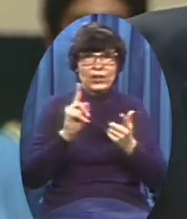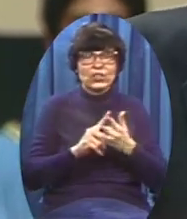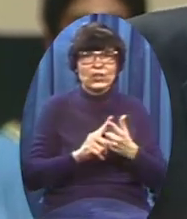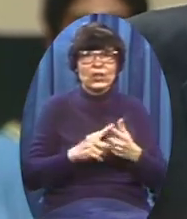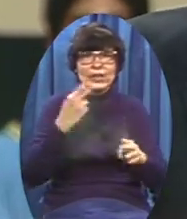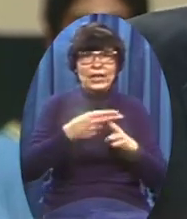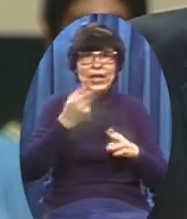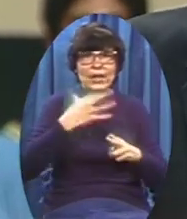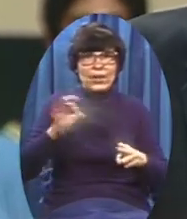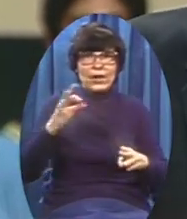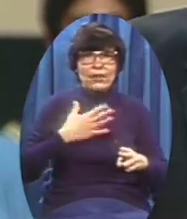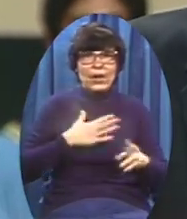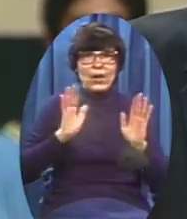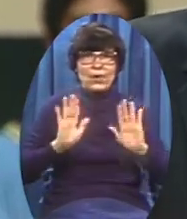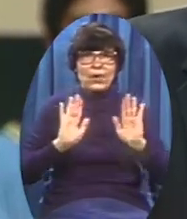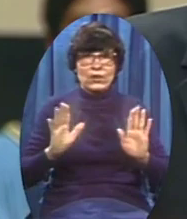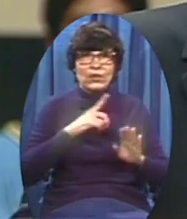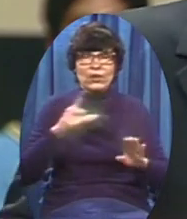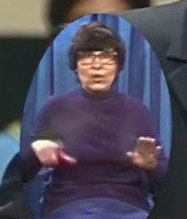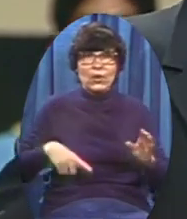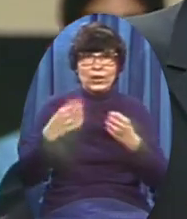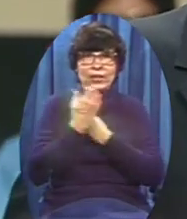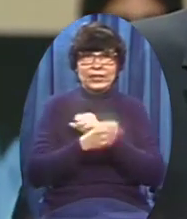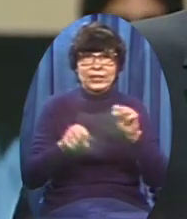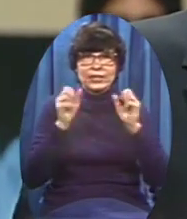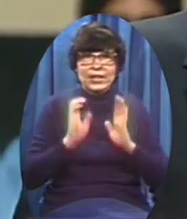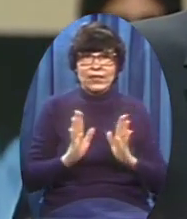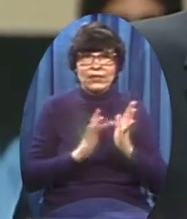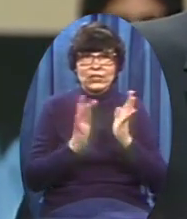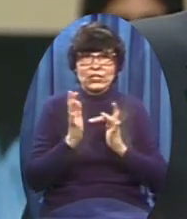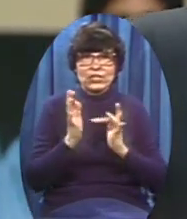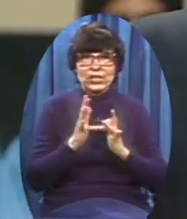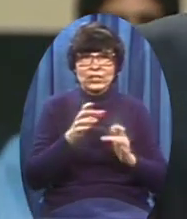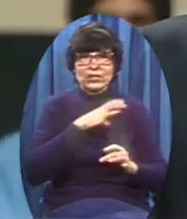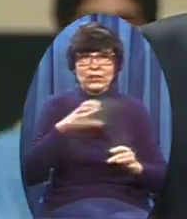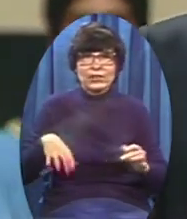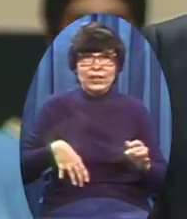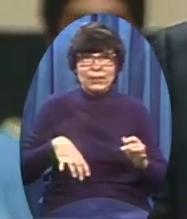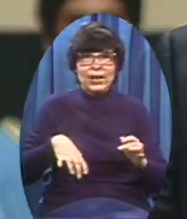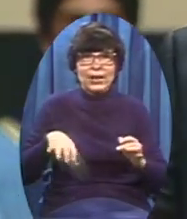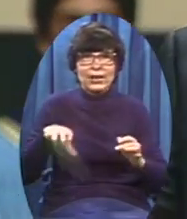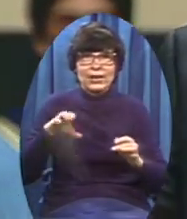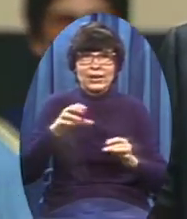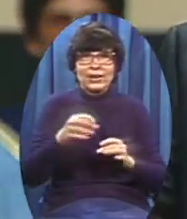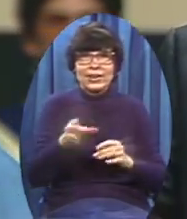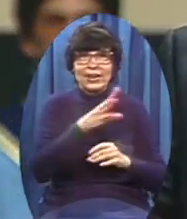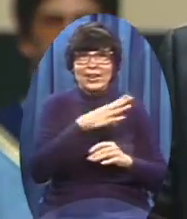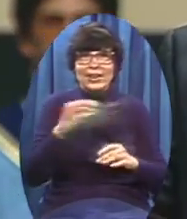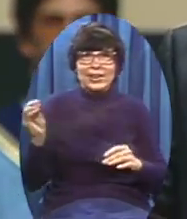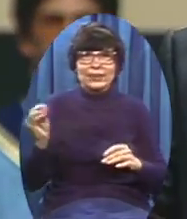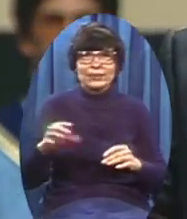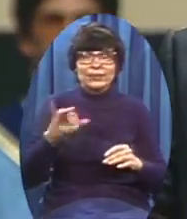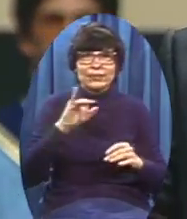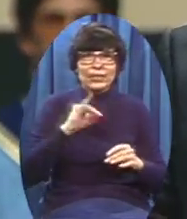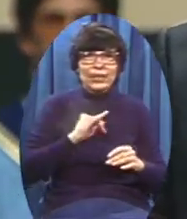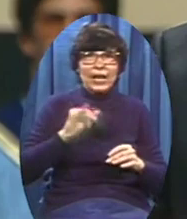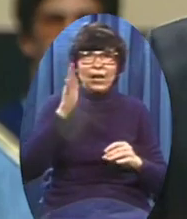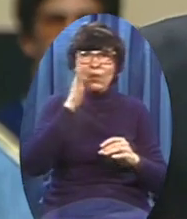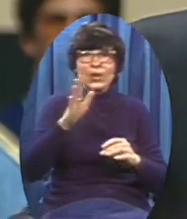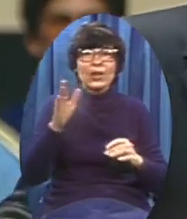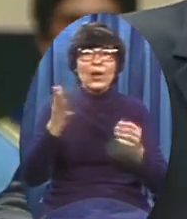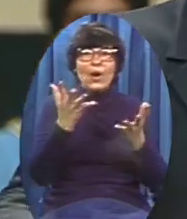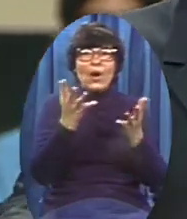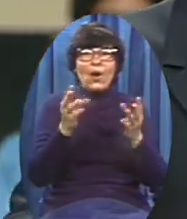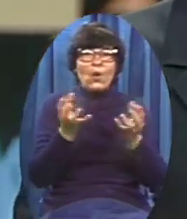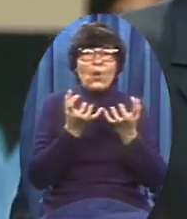wonderful Lord and Savior Jesus Christ? I'd rather die. I mean it. I'd rather leave my wonderful wife a widow, and